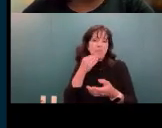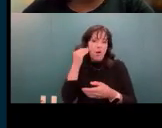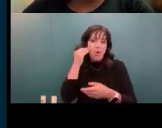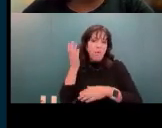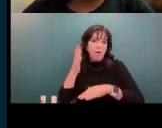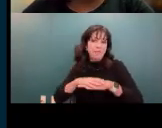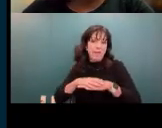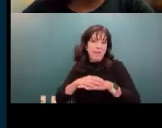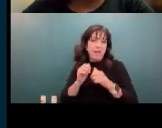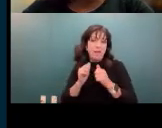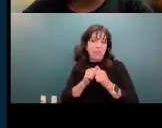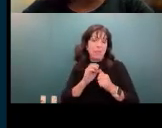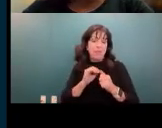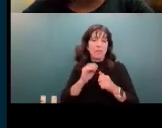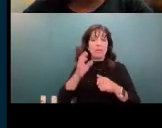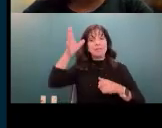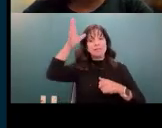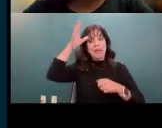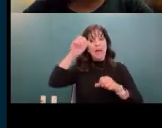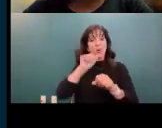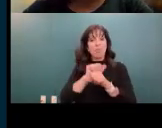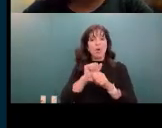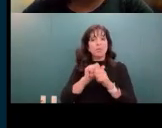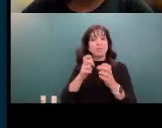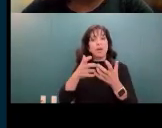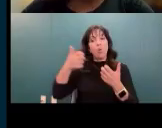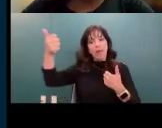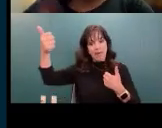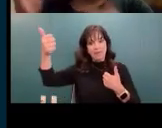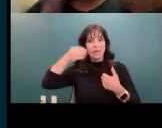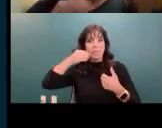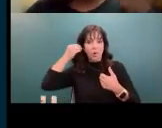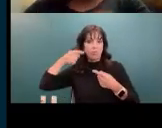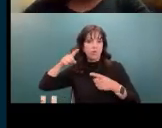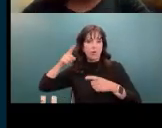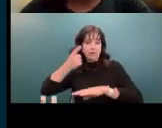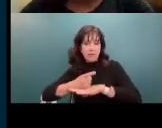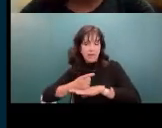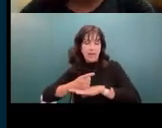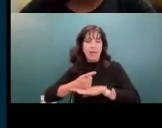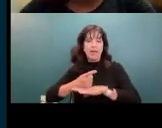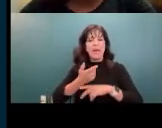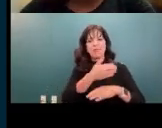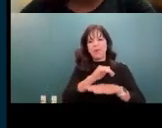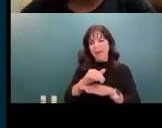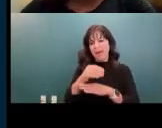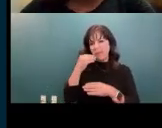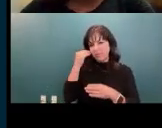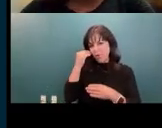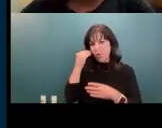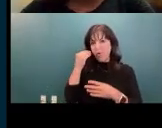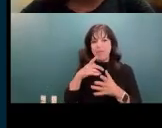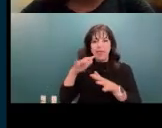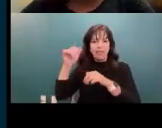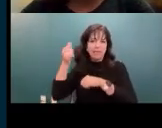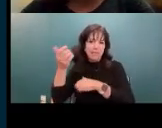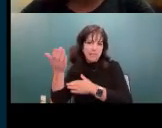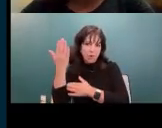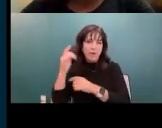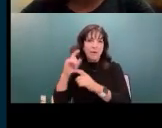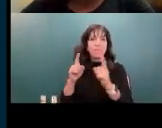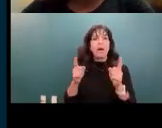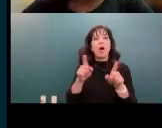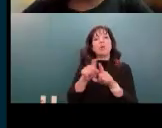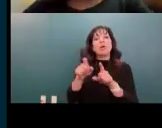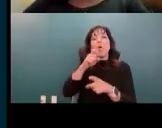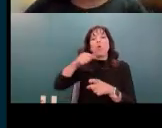him. Dad works away from home during the day, comes home every night, and then leaves in the morning. He also has an